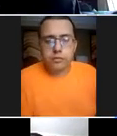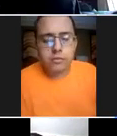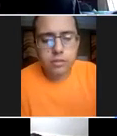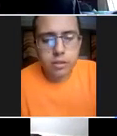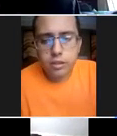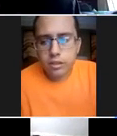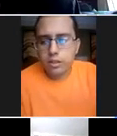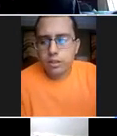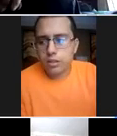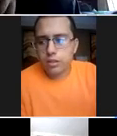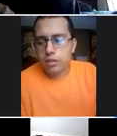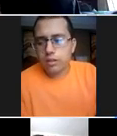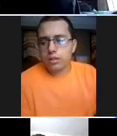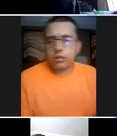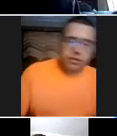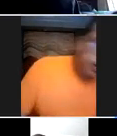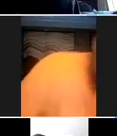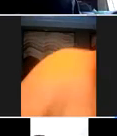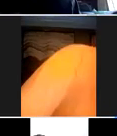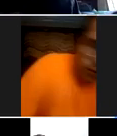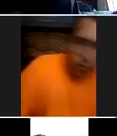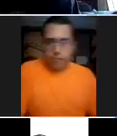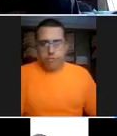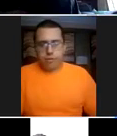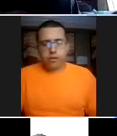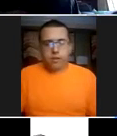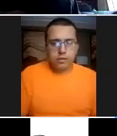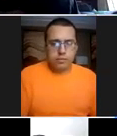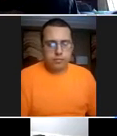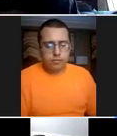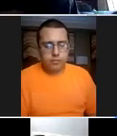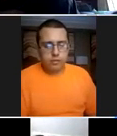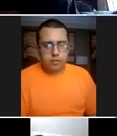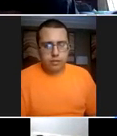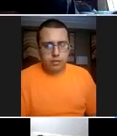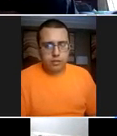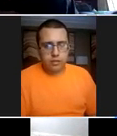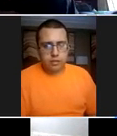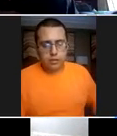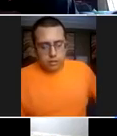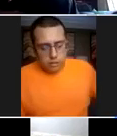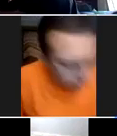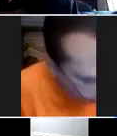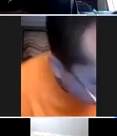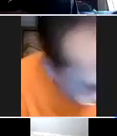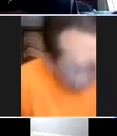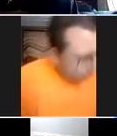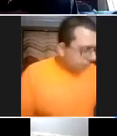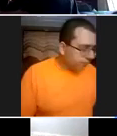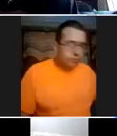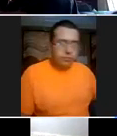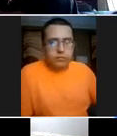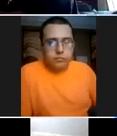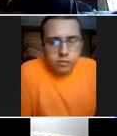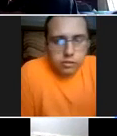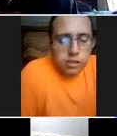I want to kind of show you what Jesus said the answer to this parable is, okay? All those seeds and being thrown to the side and all